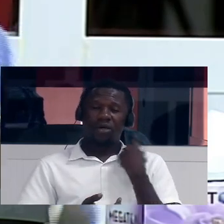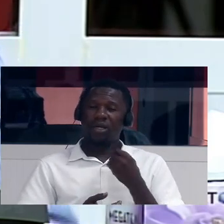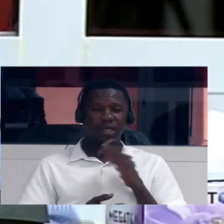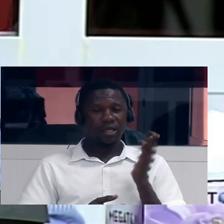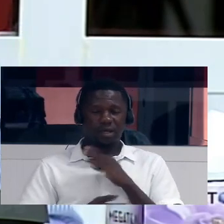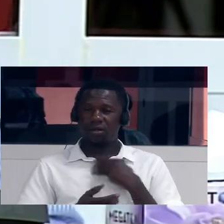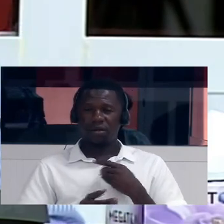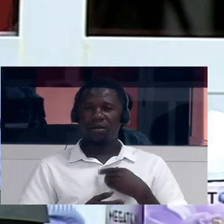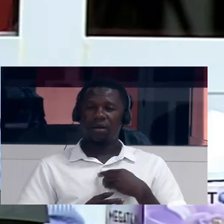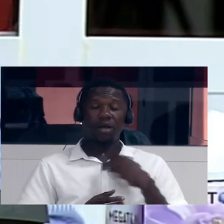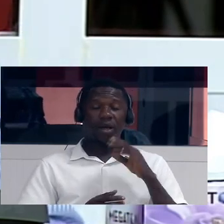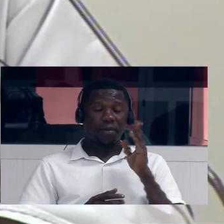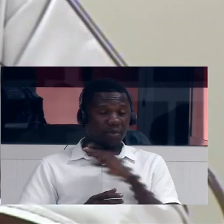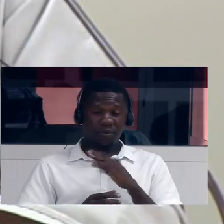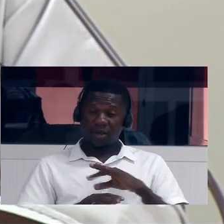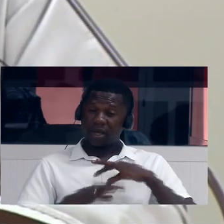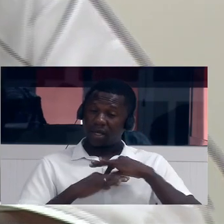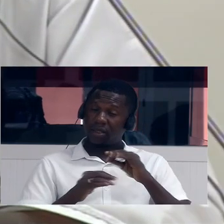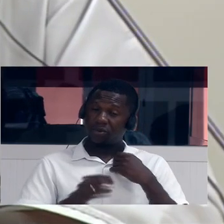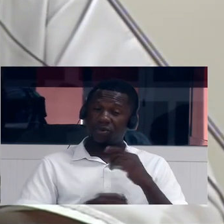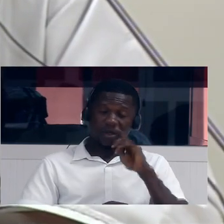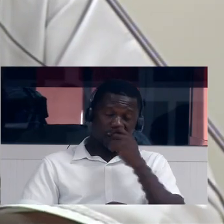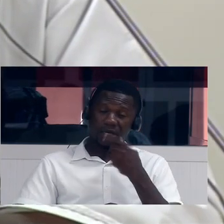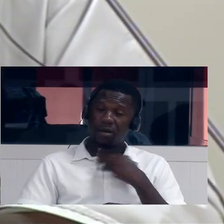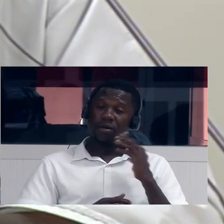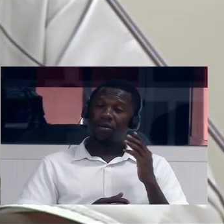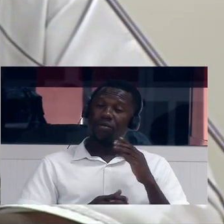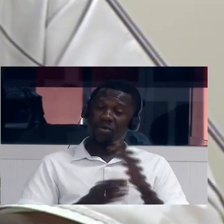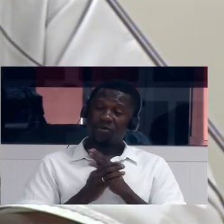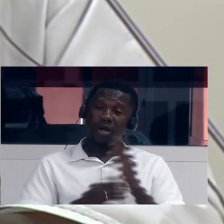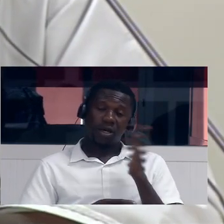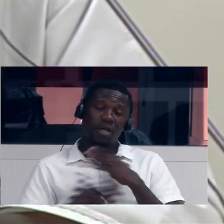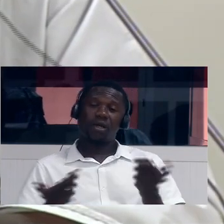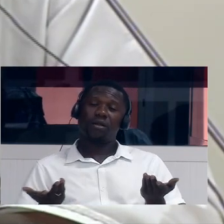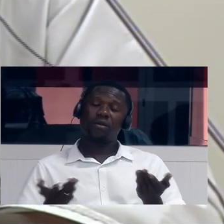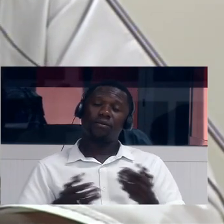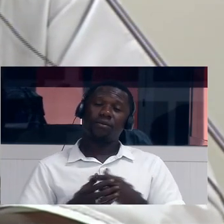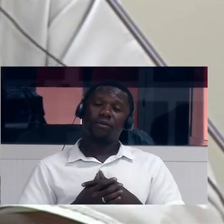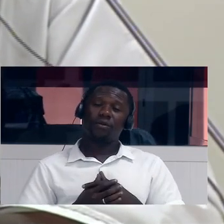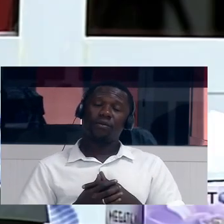than to tell a lie. So my humble advice is to my colleagues is that